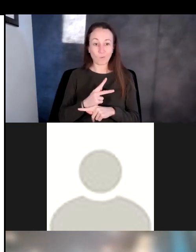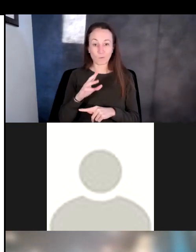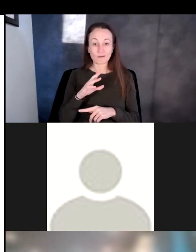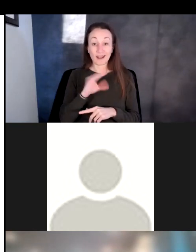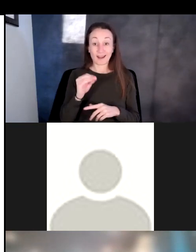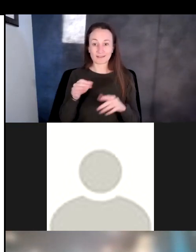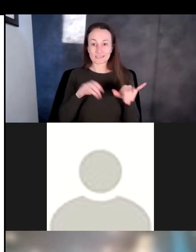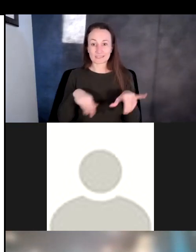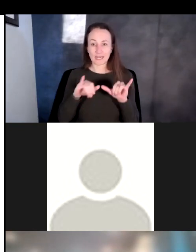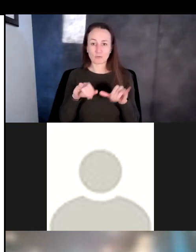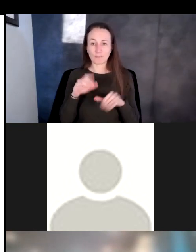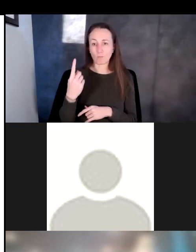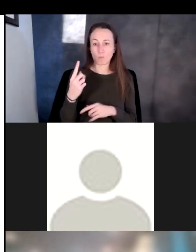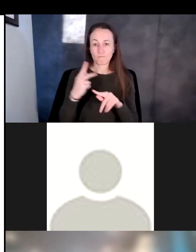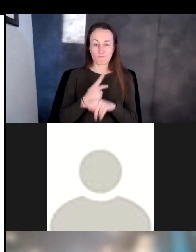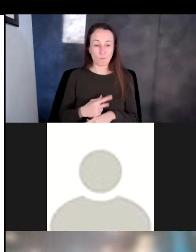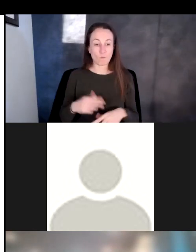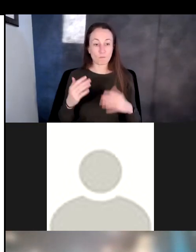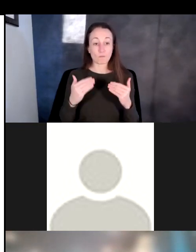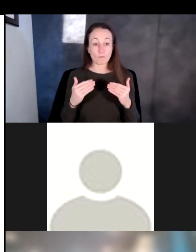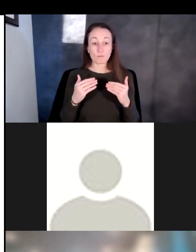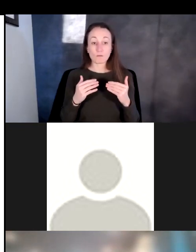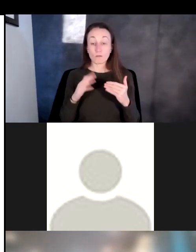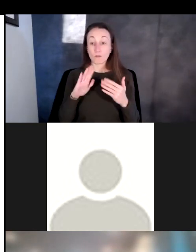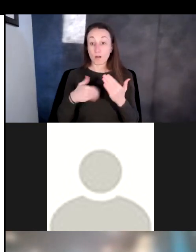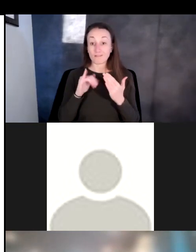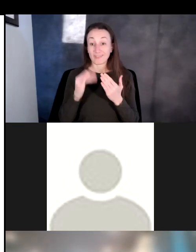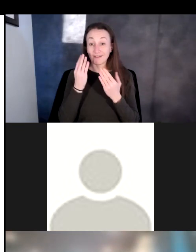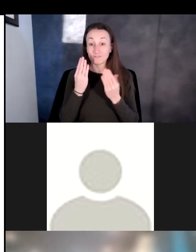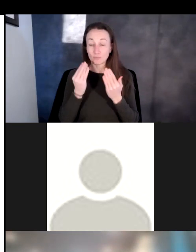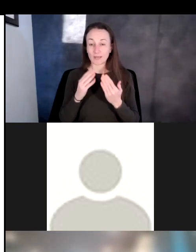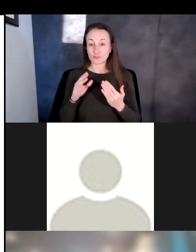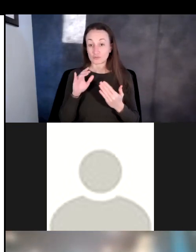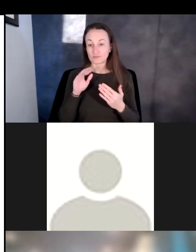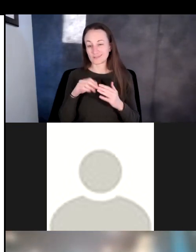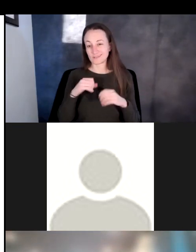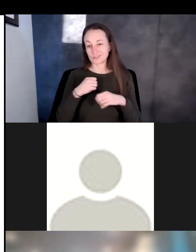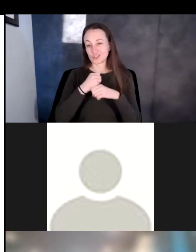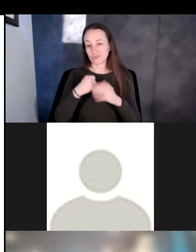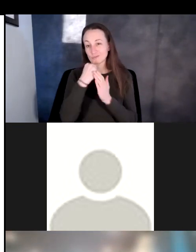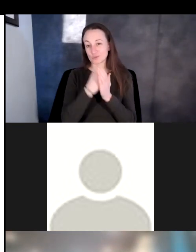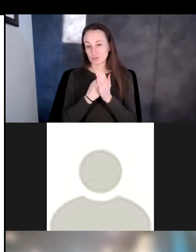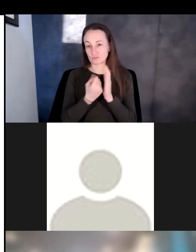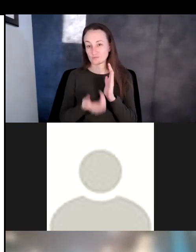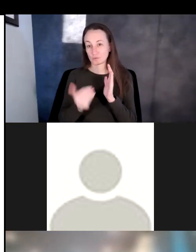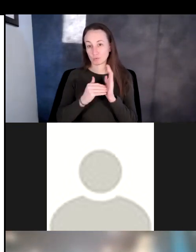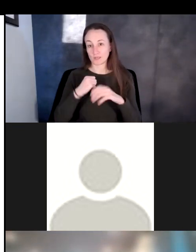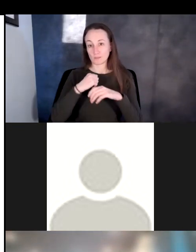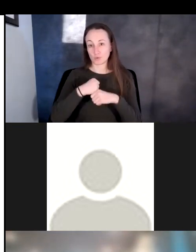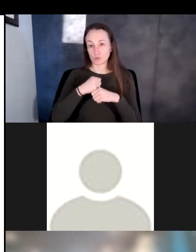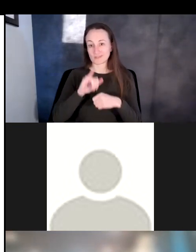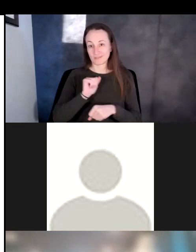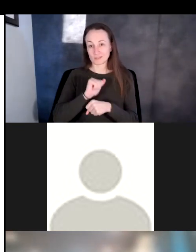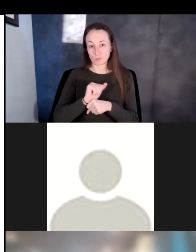if anybody's interested, all of that information is generated from scripts for reproducing this work on